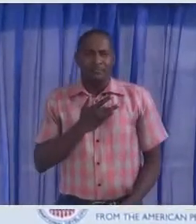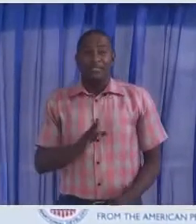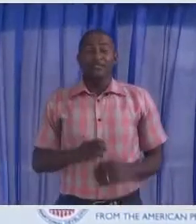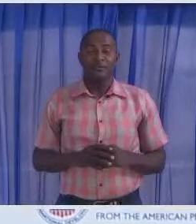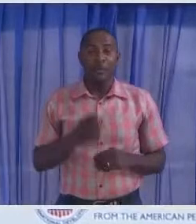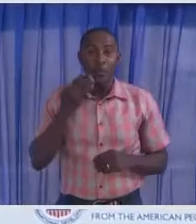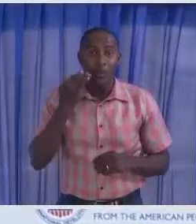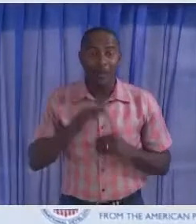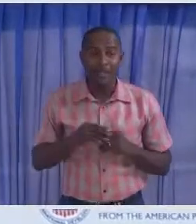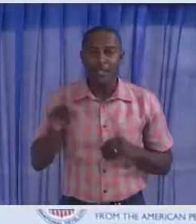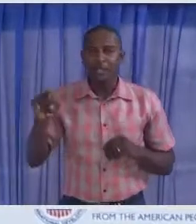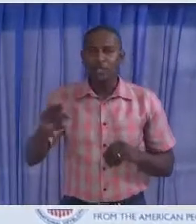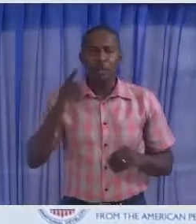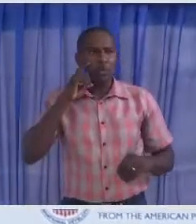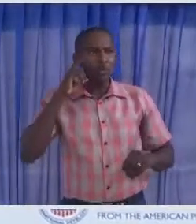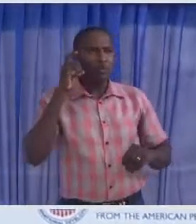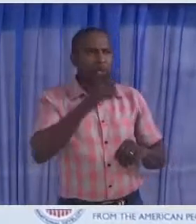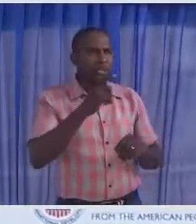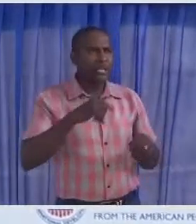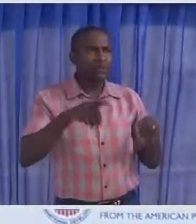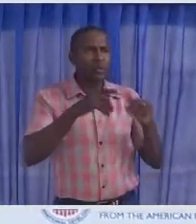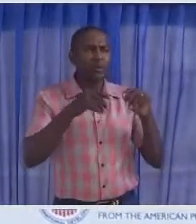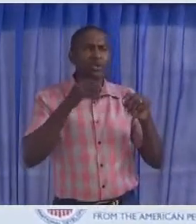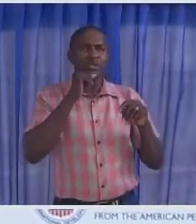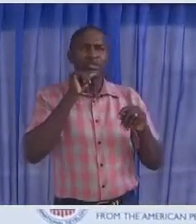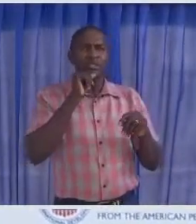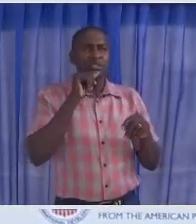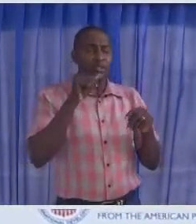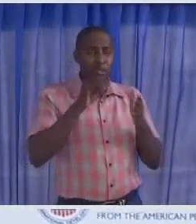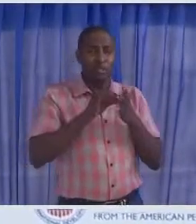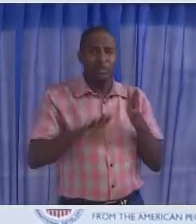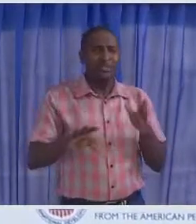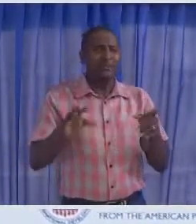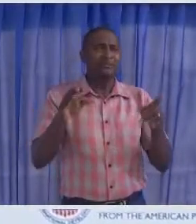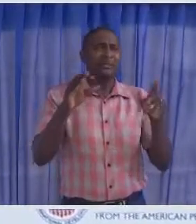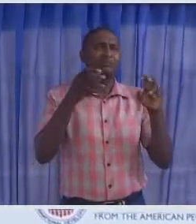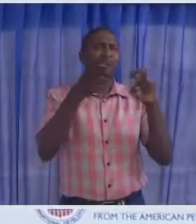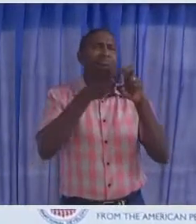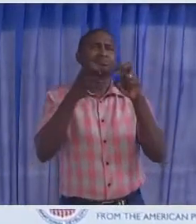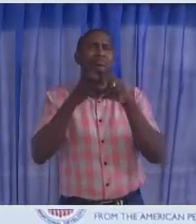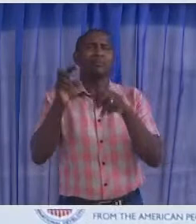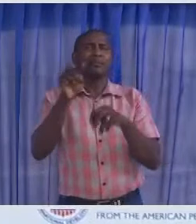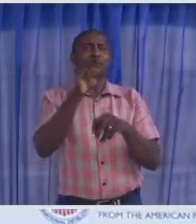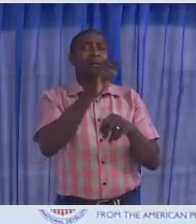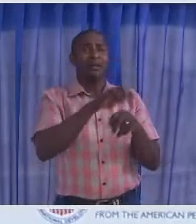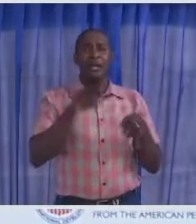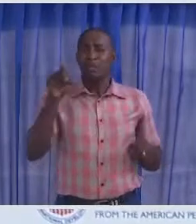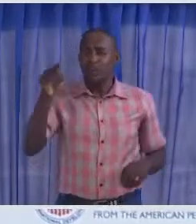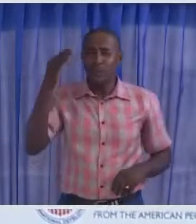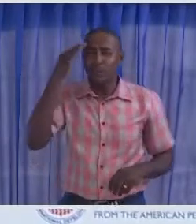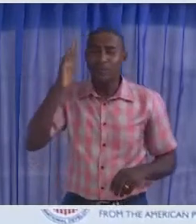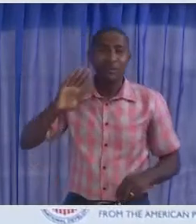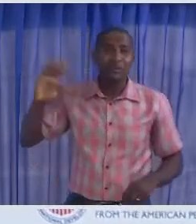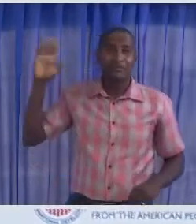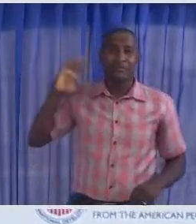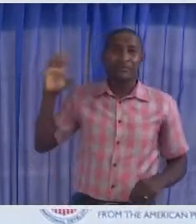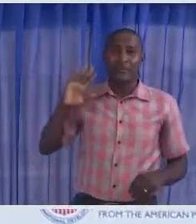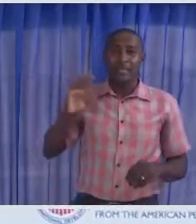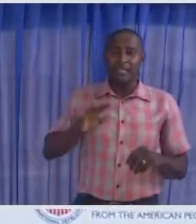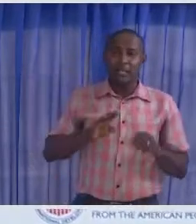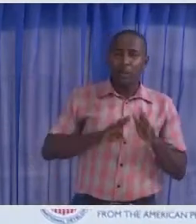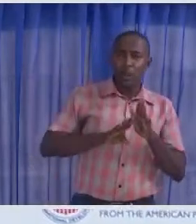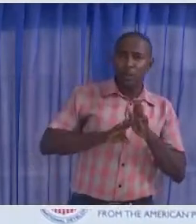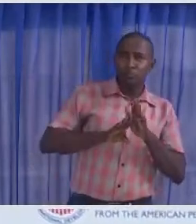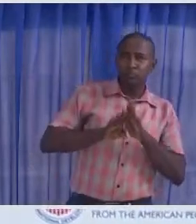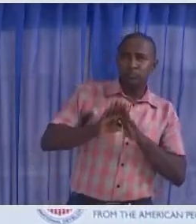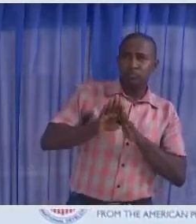you recognize the plight of our students here, and you knew, and from back then, that the trajectory of